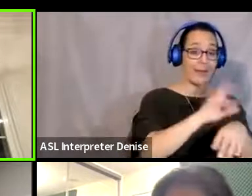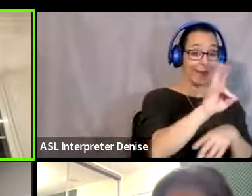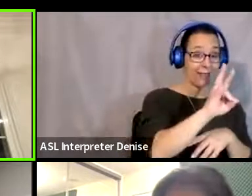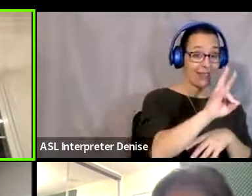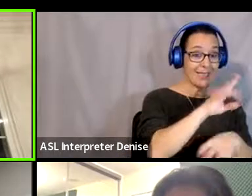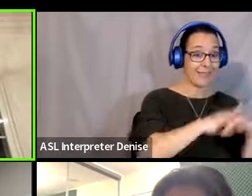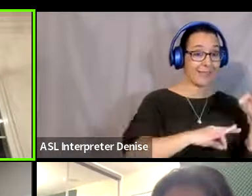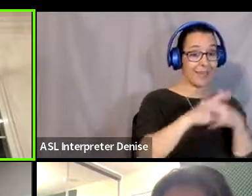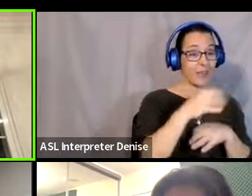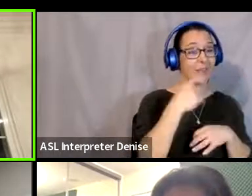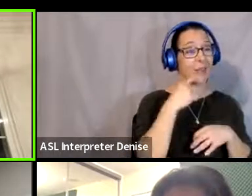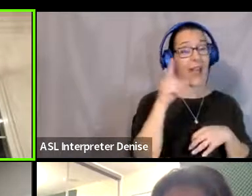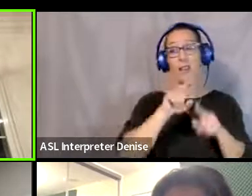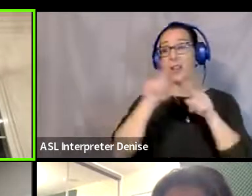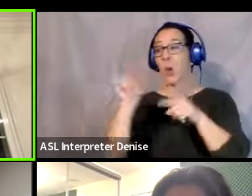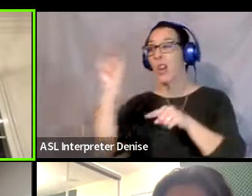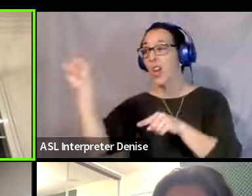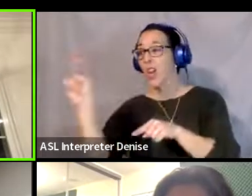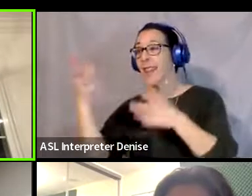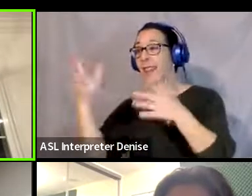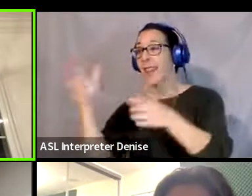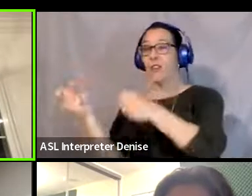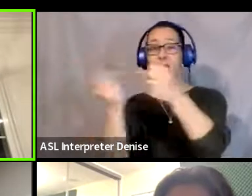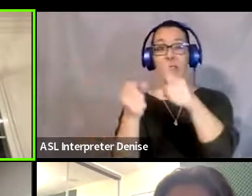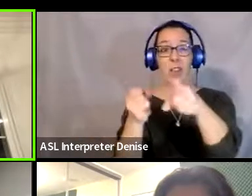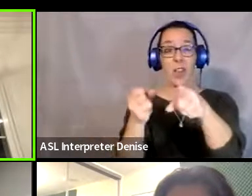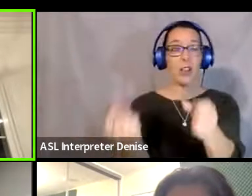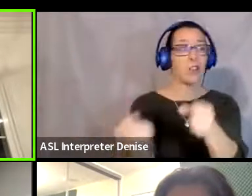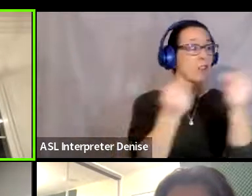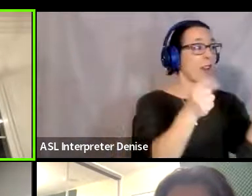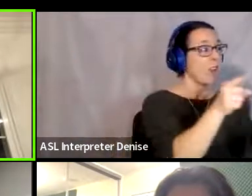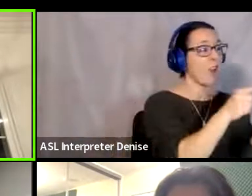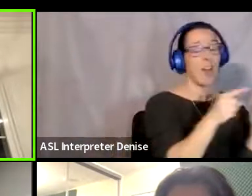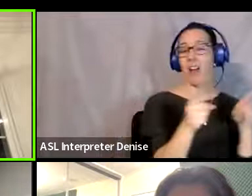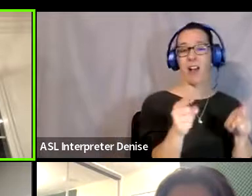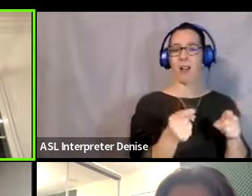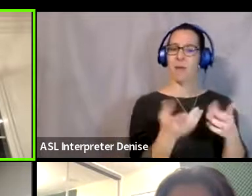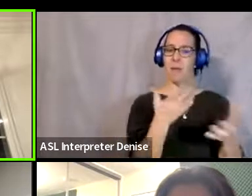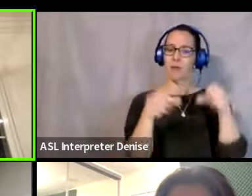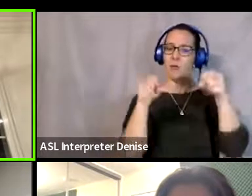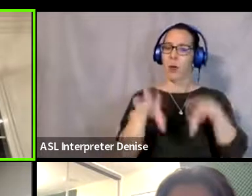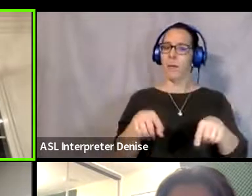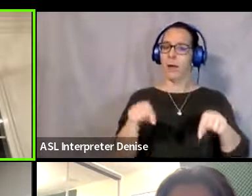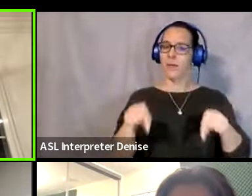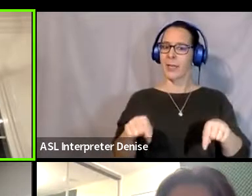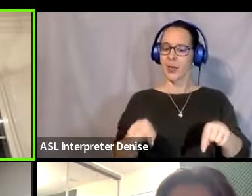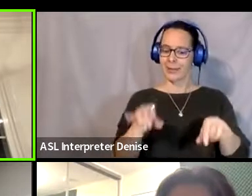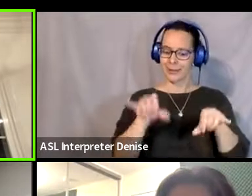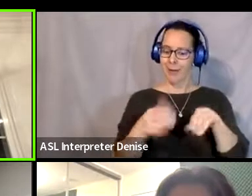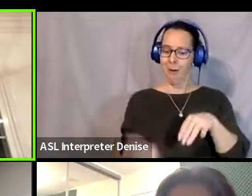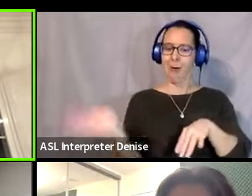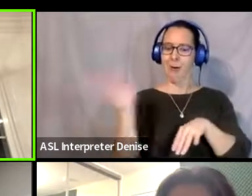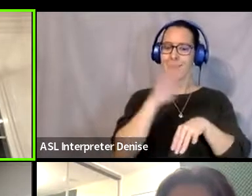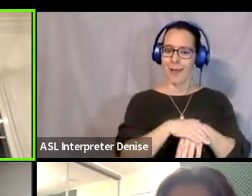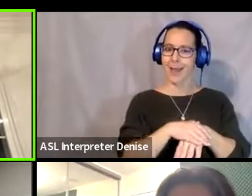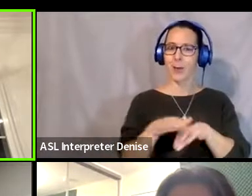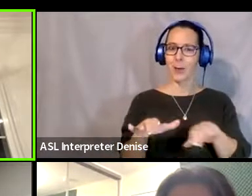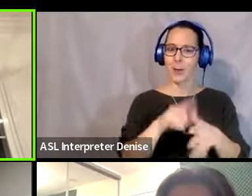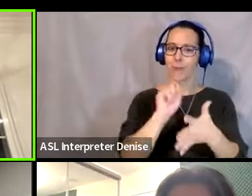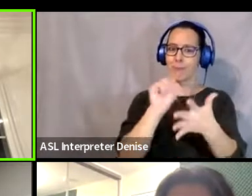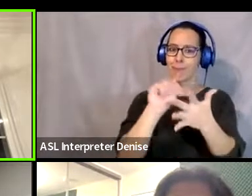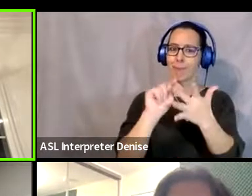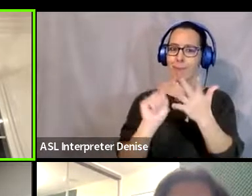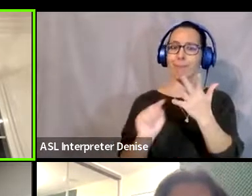city. So we're working very hard at achieving that goal. I also would like to say a few years ago